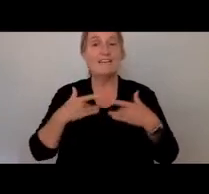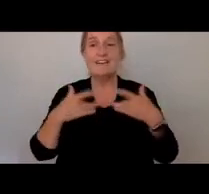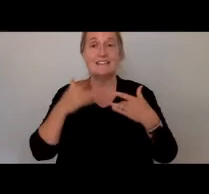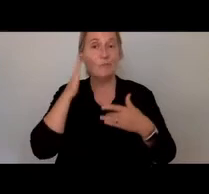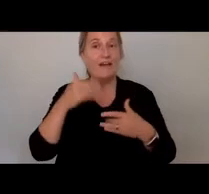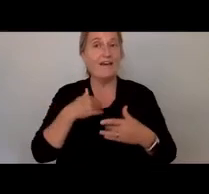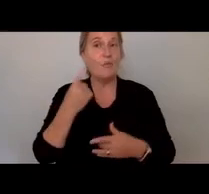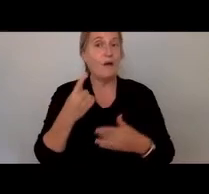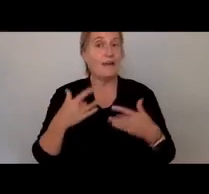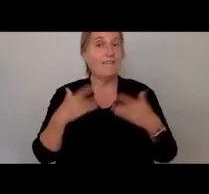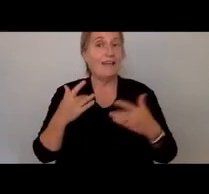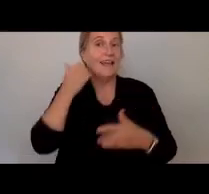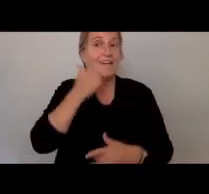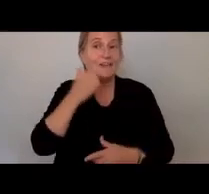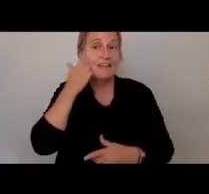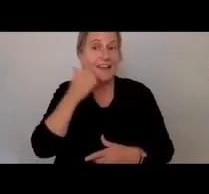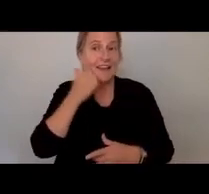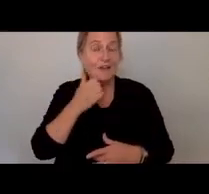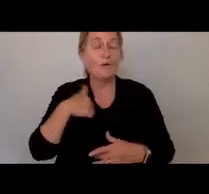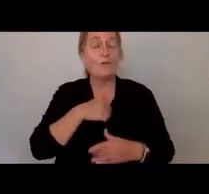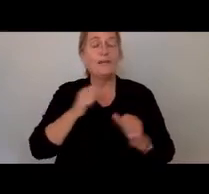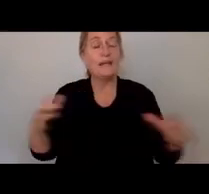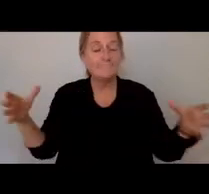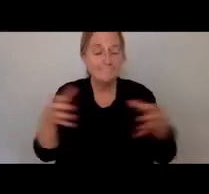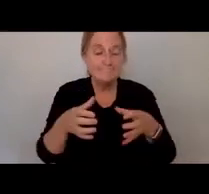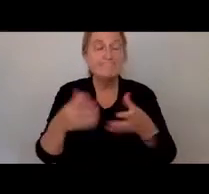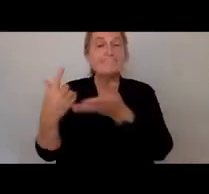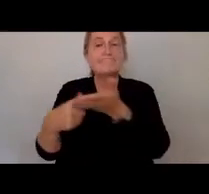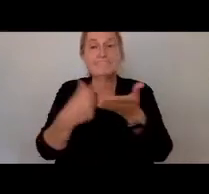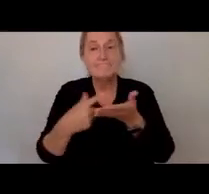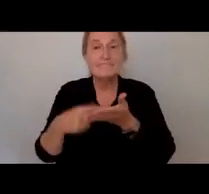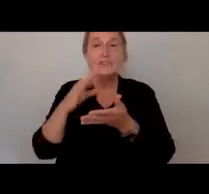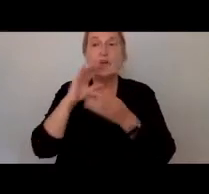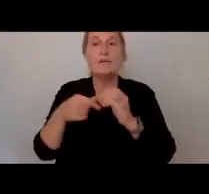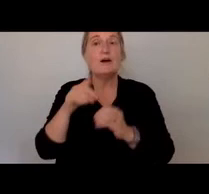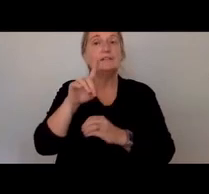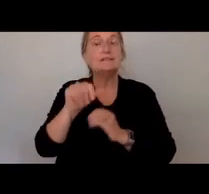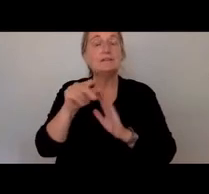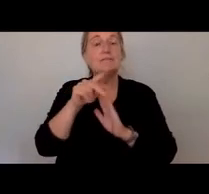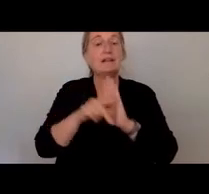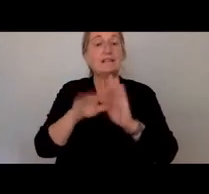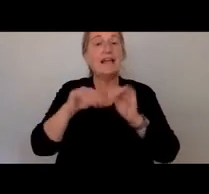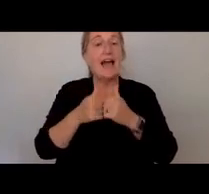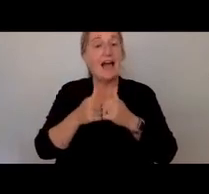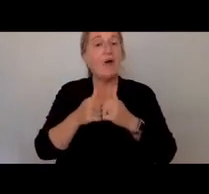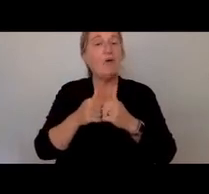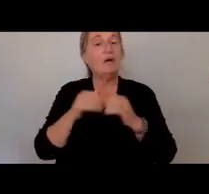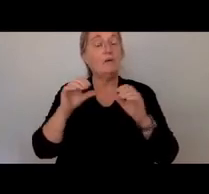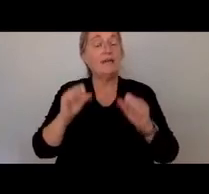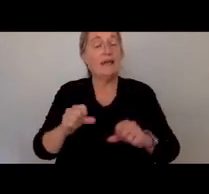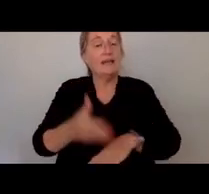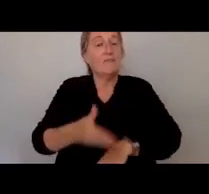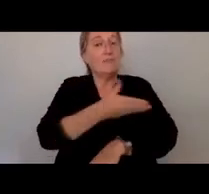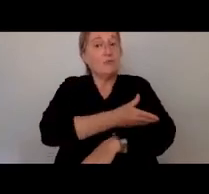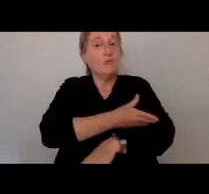all connect and talk about disability policy and advancing the rights of people with disabilities in our country and around the world. Have a great